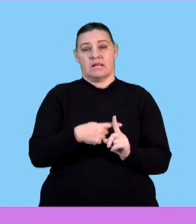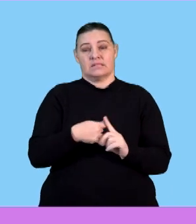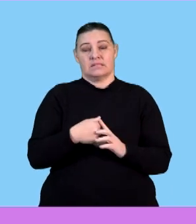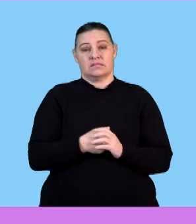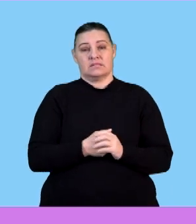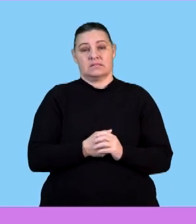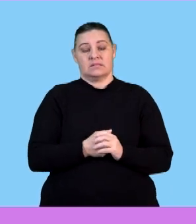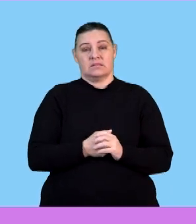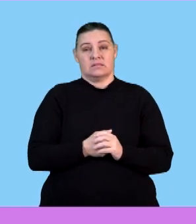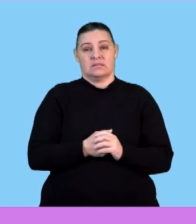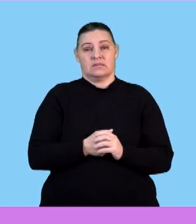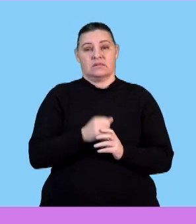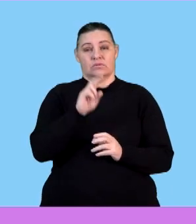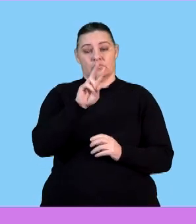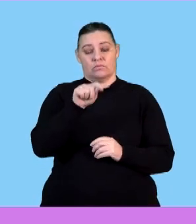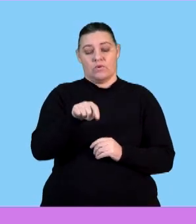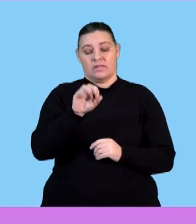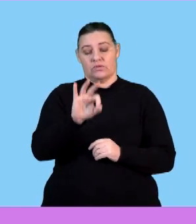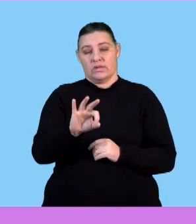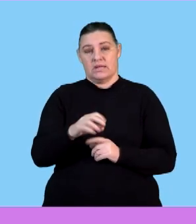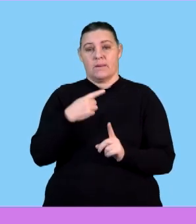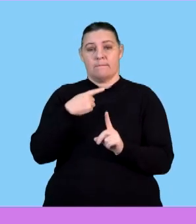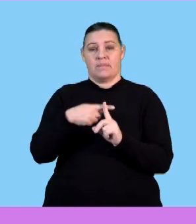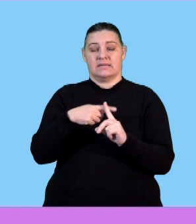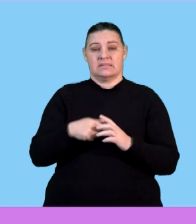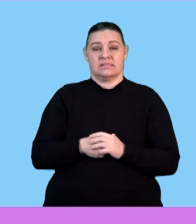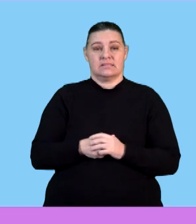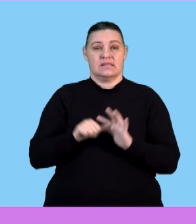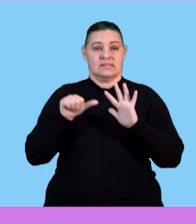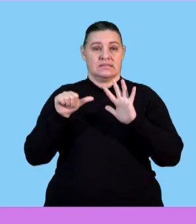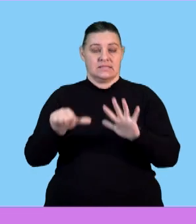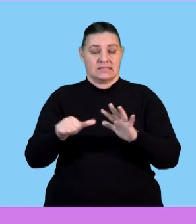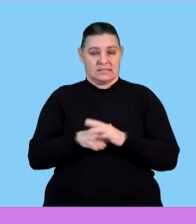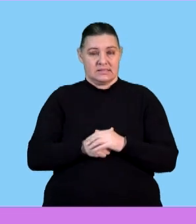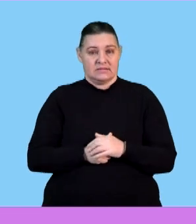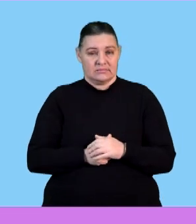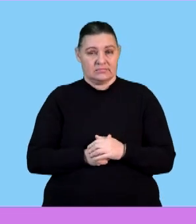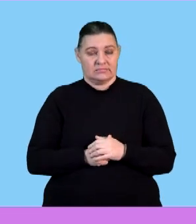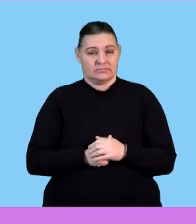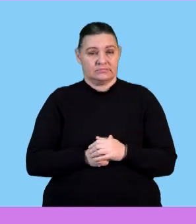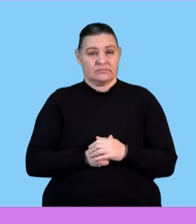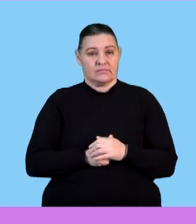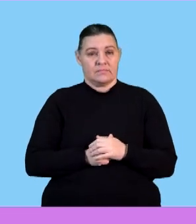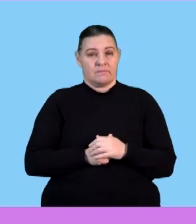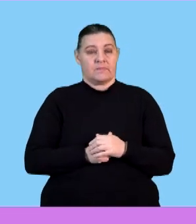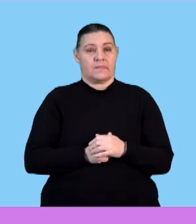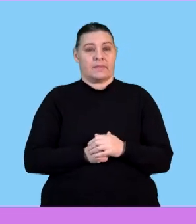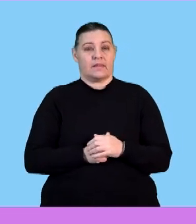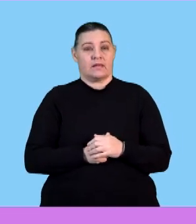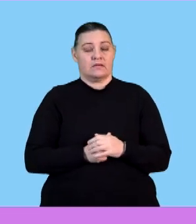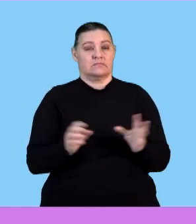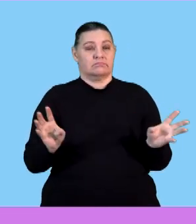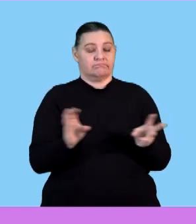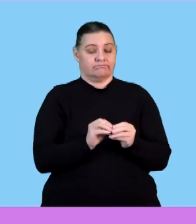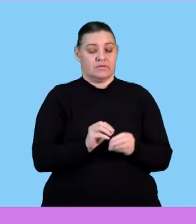plus L2, let's call that 2,3, and L3 I'll make 6, the final line,